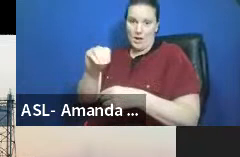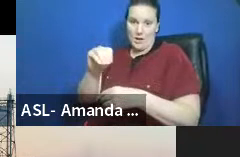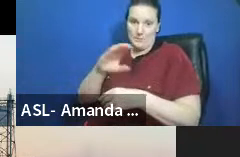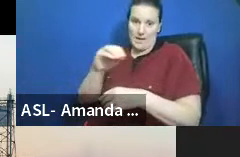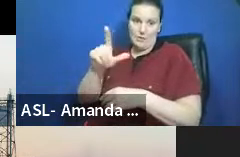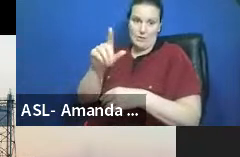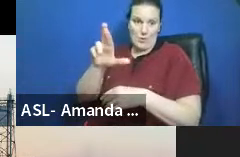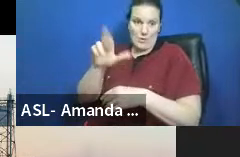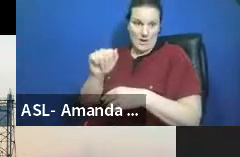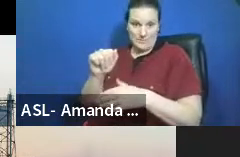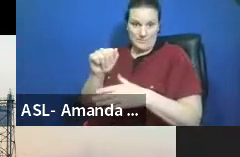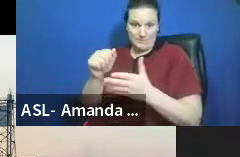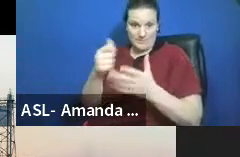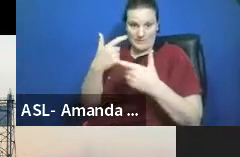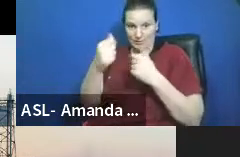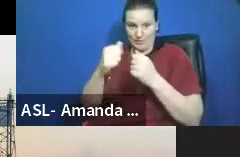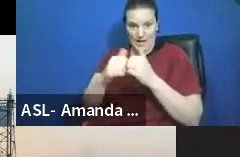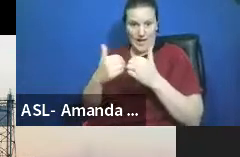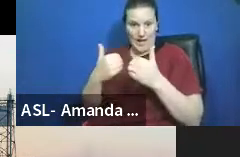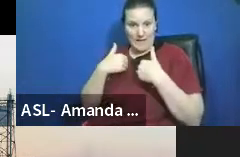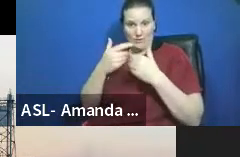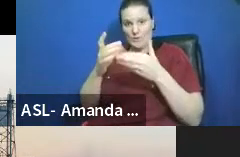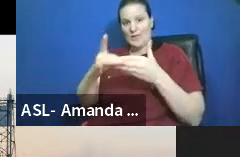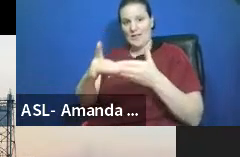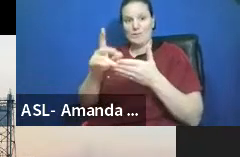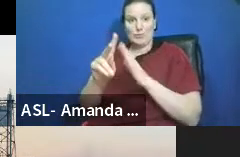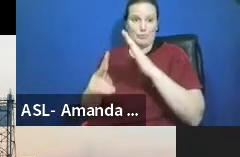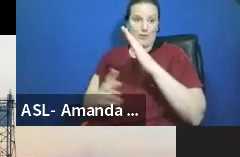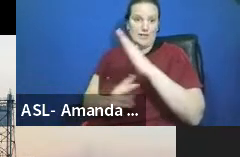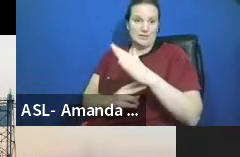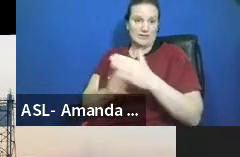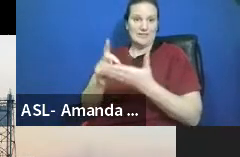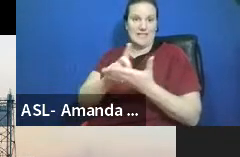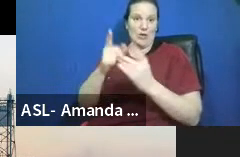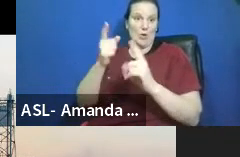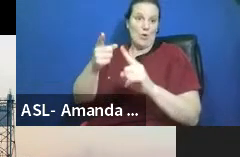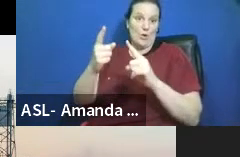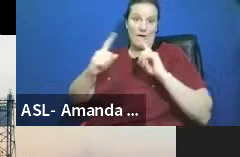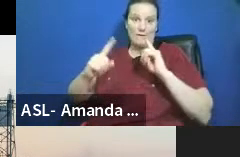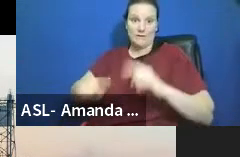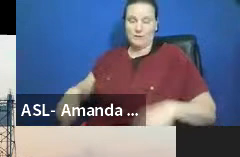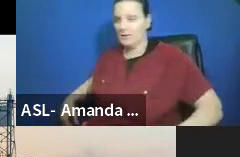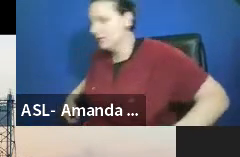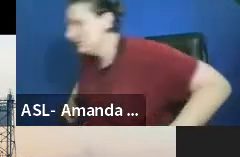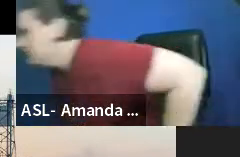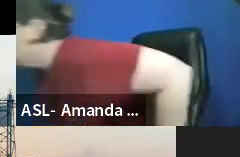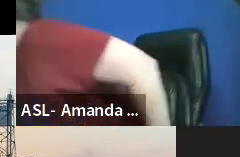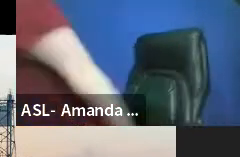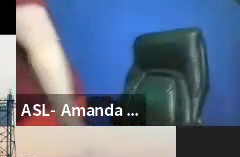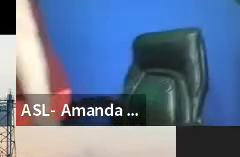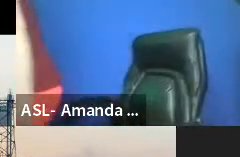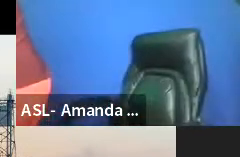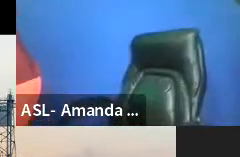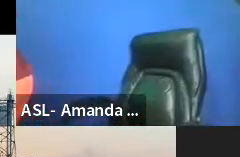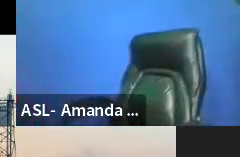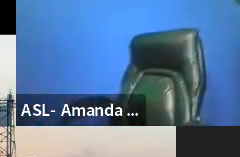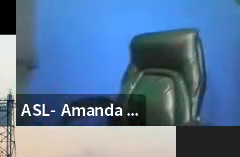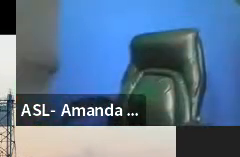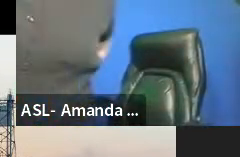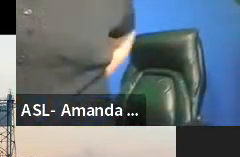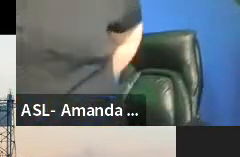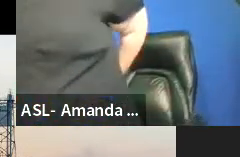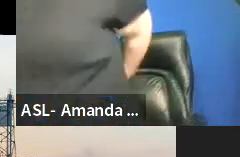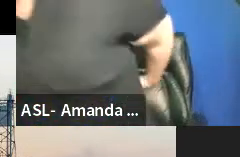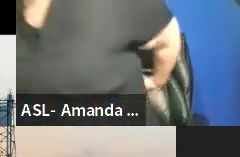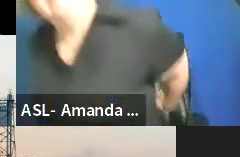and Laura, interested in having you lead the bridge design goals conversation. Thanks, Lisa. Hi, everyone. Yeah, I'm